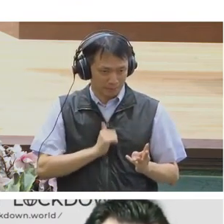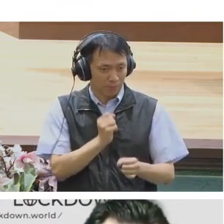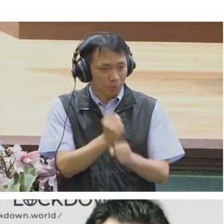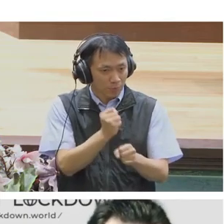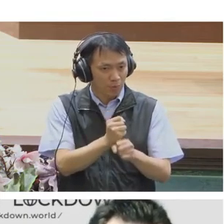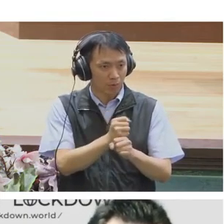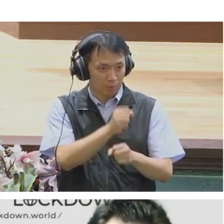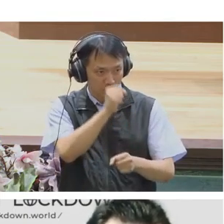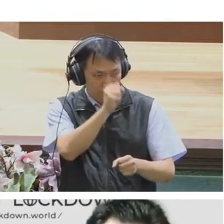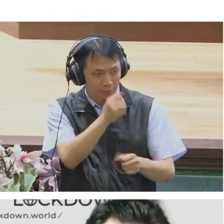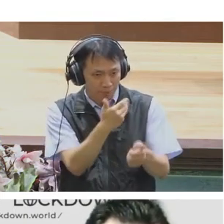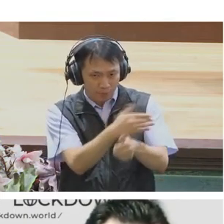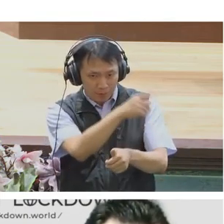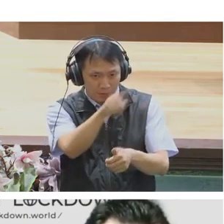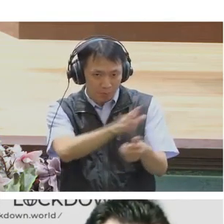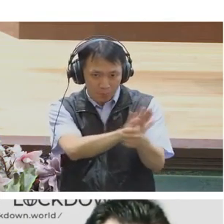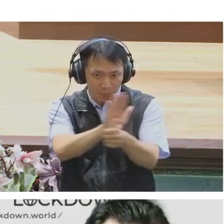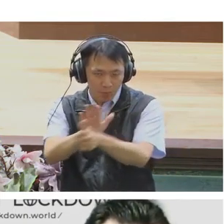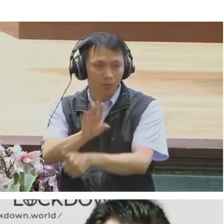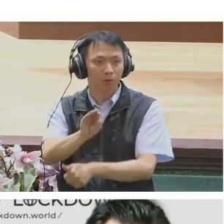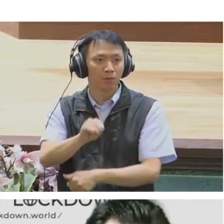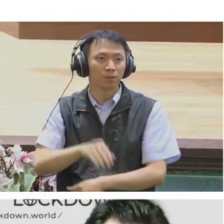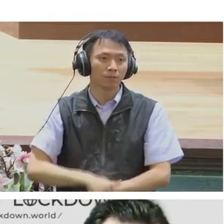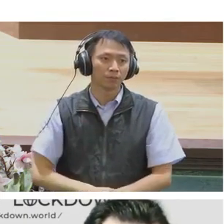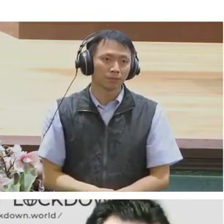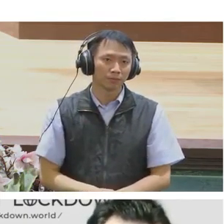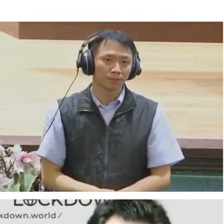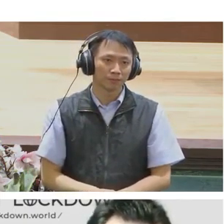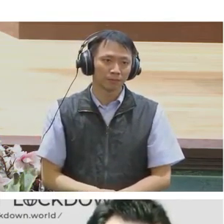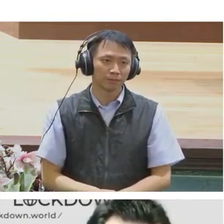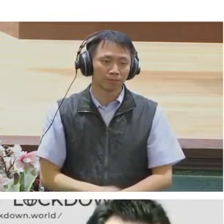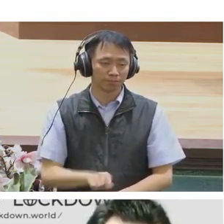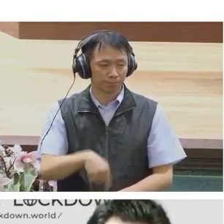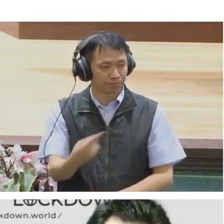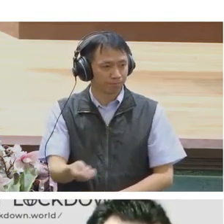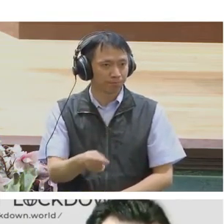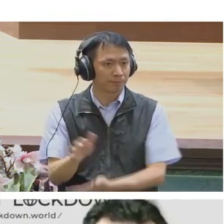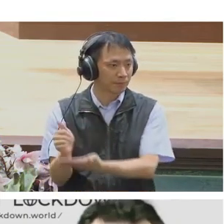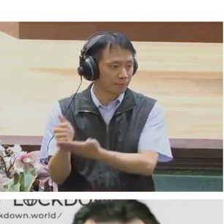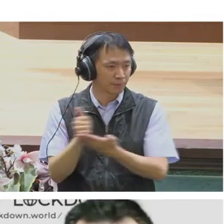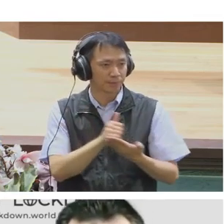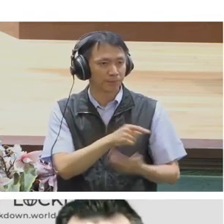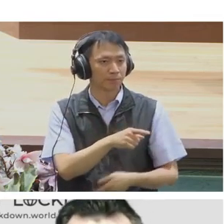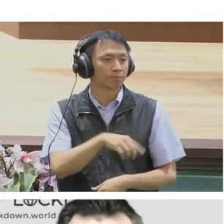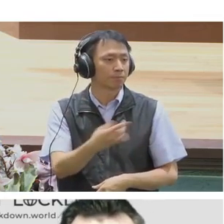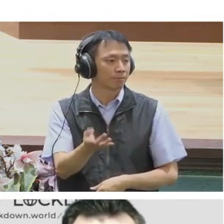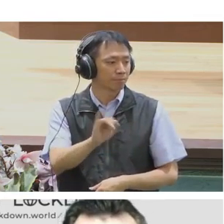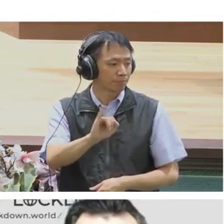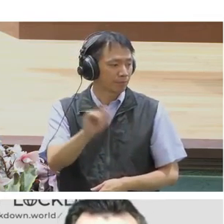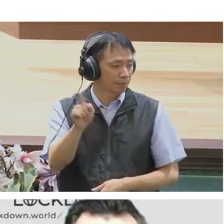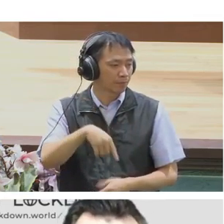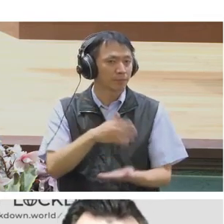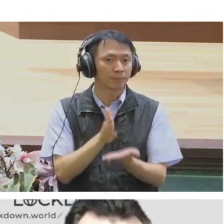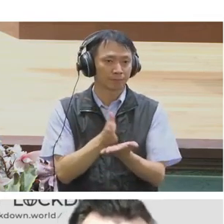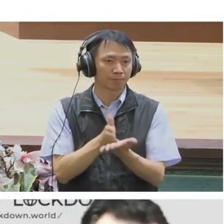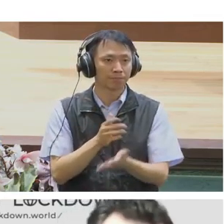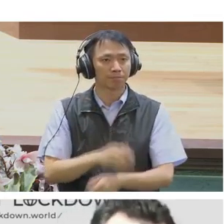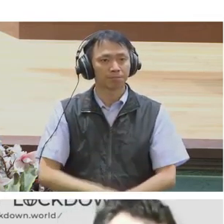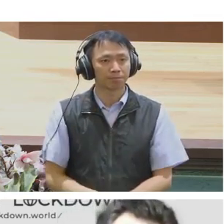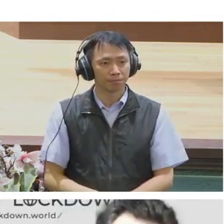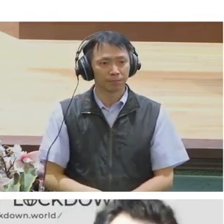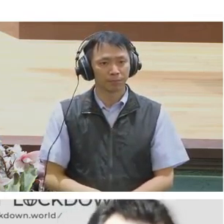now and take this straight to Judy Green, who will be talking a little bit more about